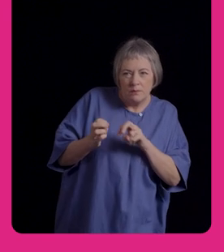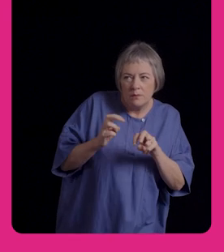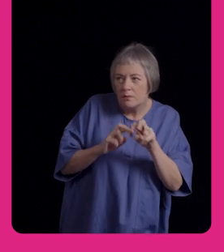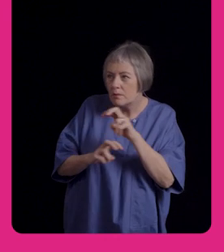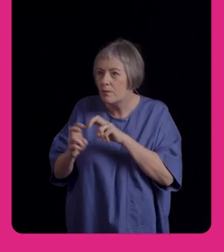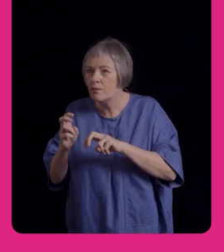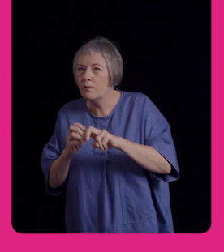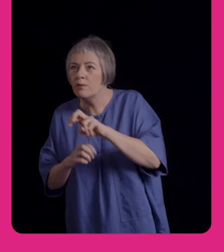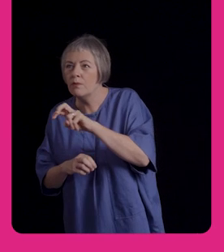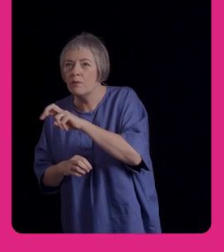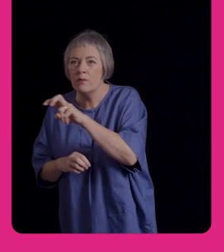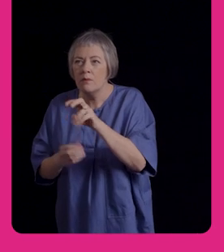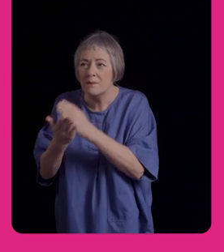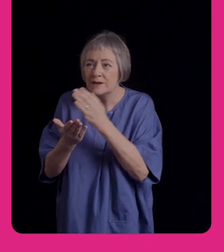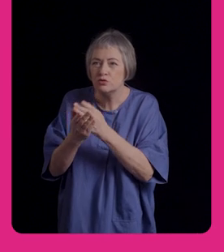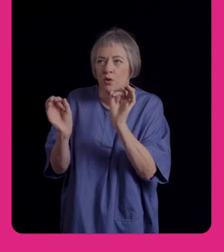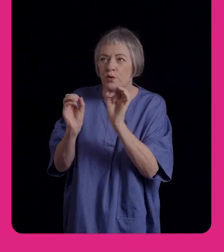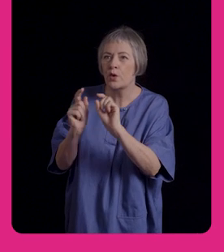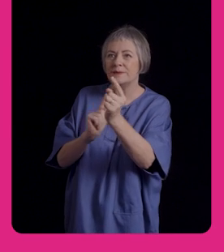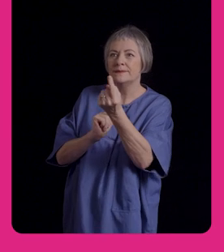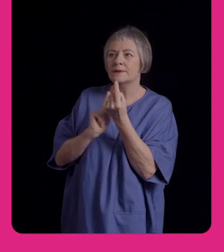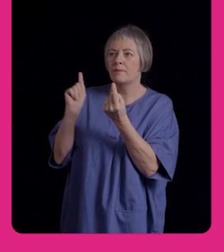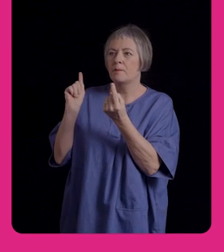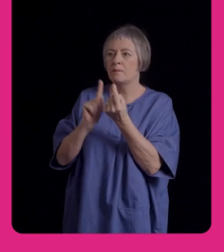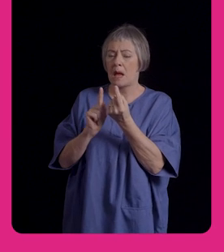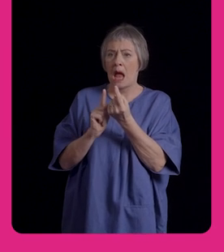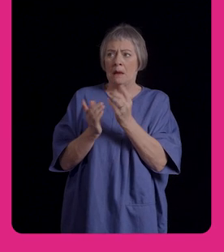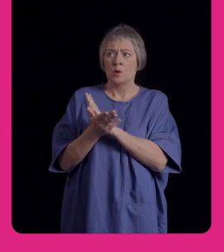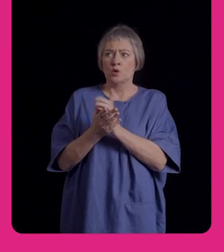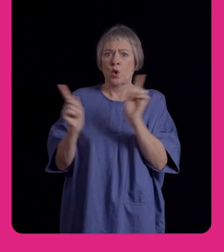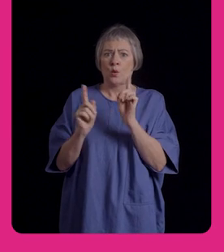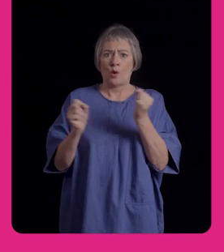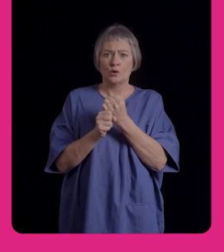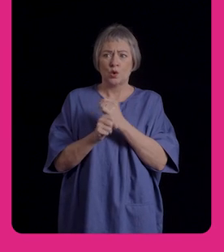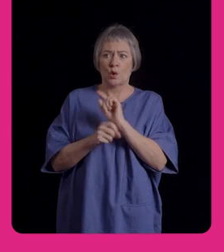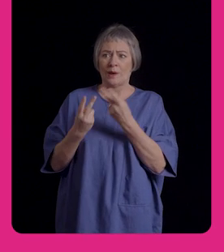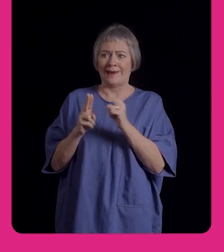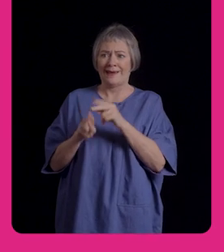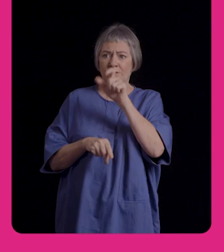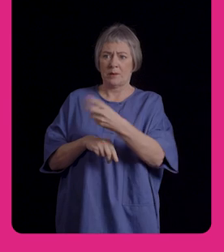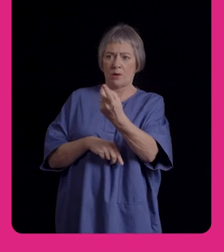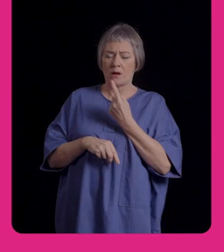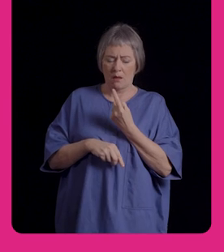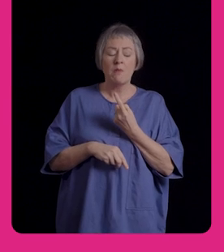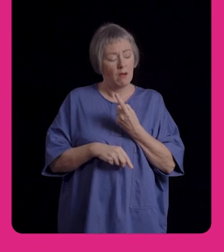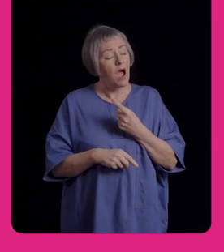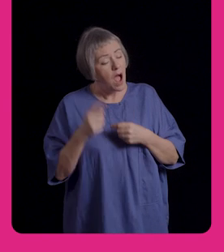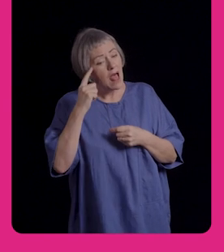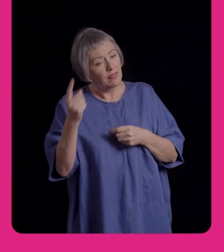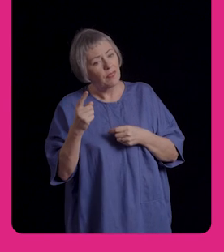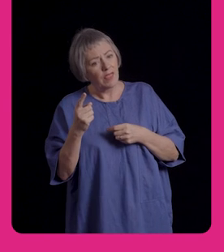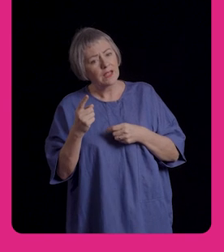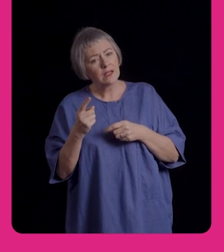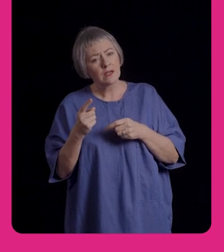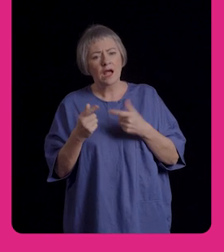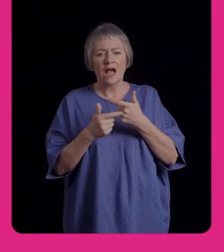around, looking around, you know, making sure no one's going to come. But I'm not sure what I'm going to do if they do. Yeah, I think that like, so you have a